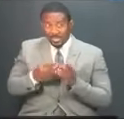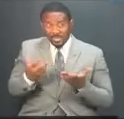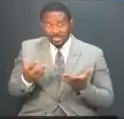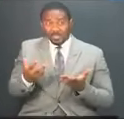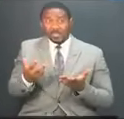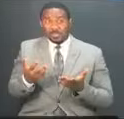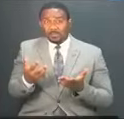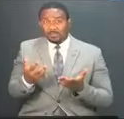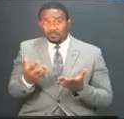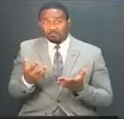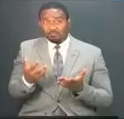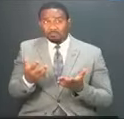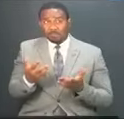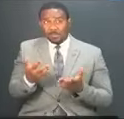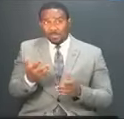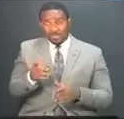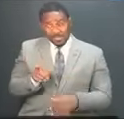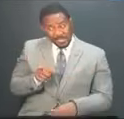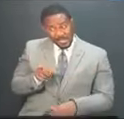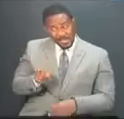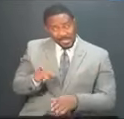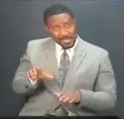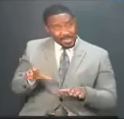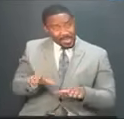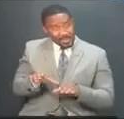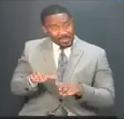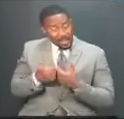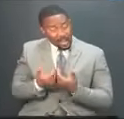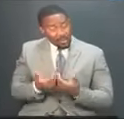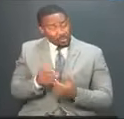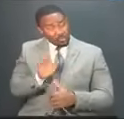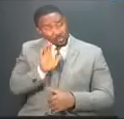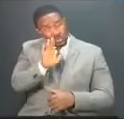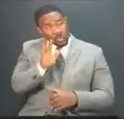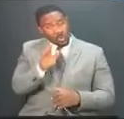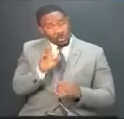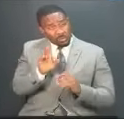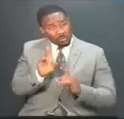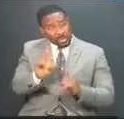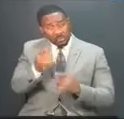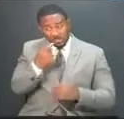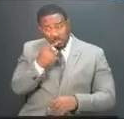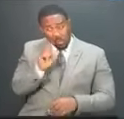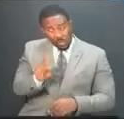indications in the chamber, they felt that